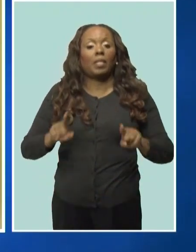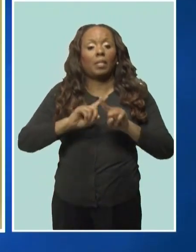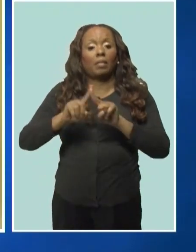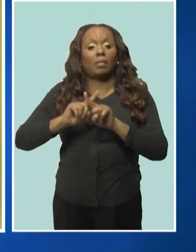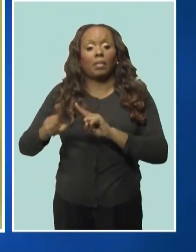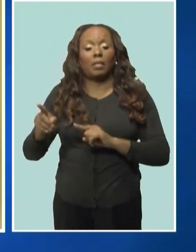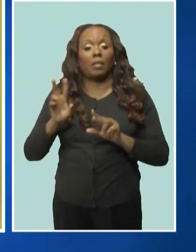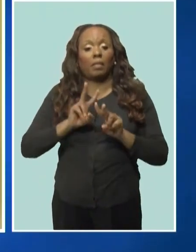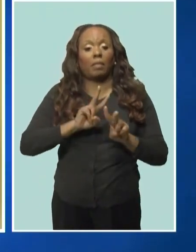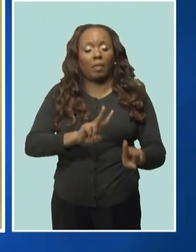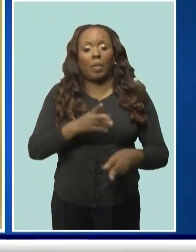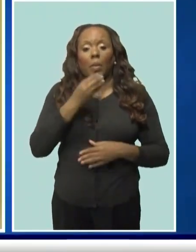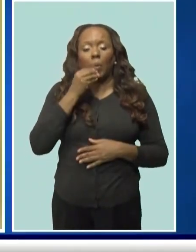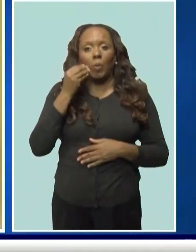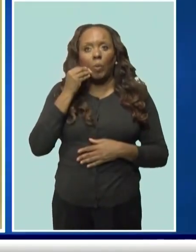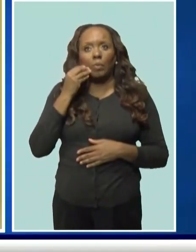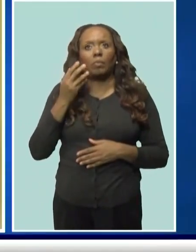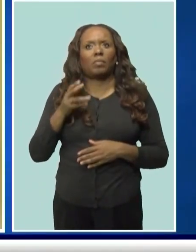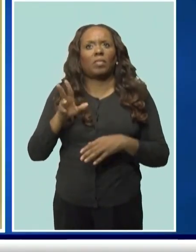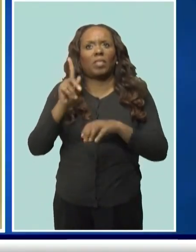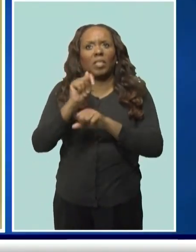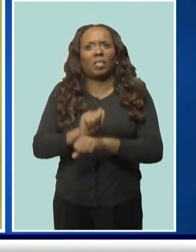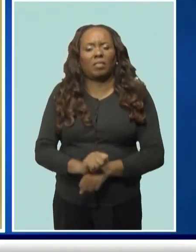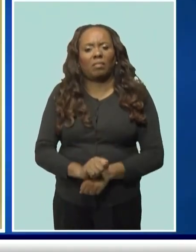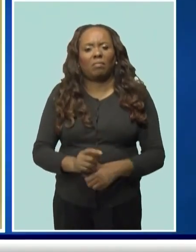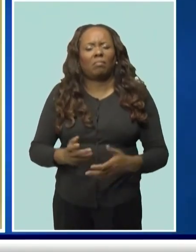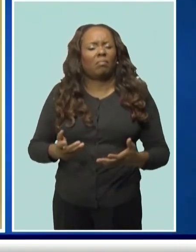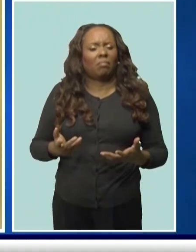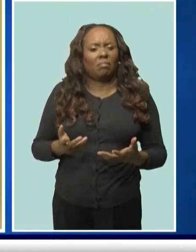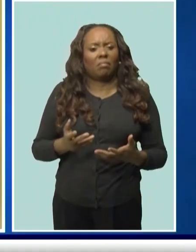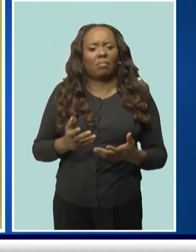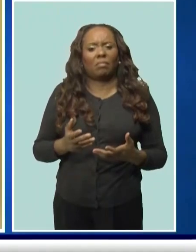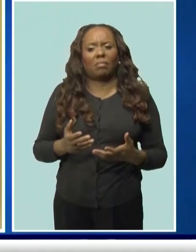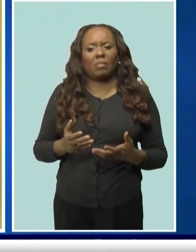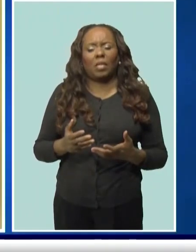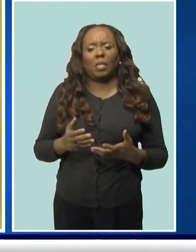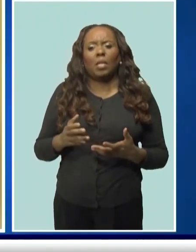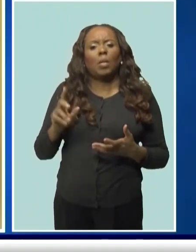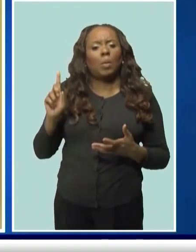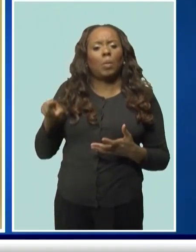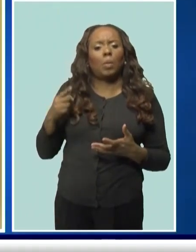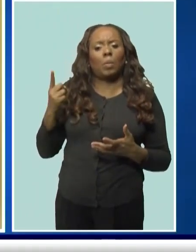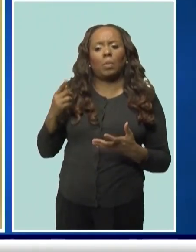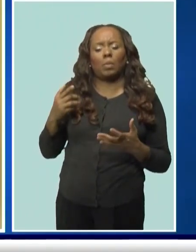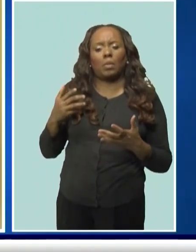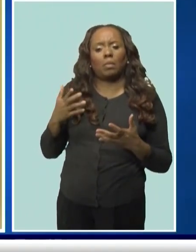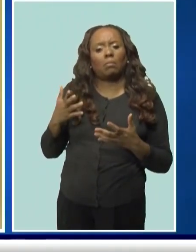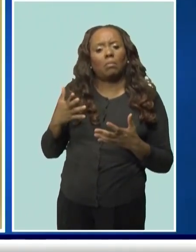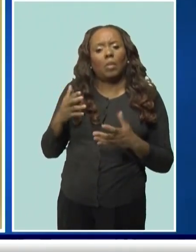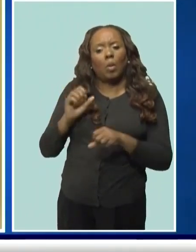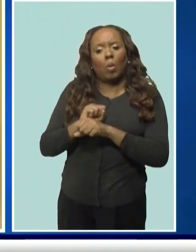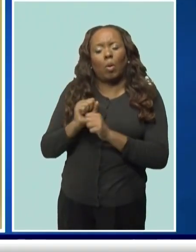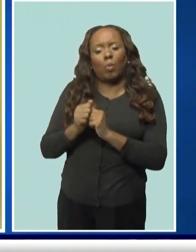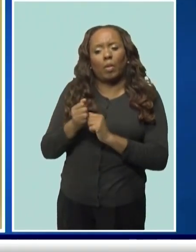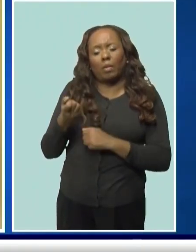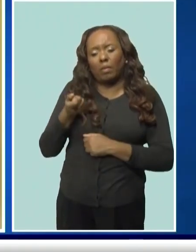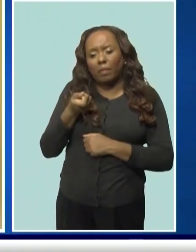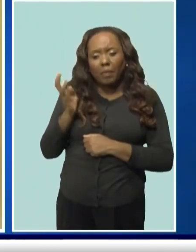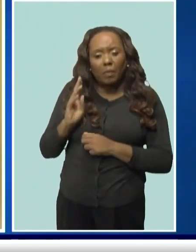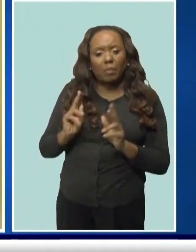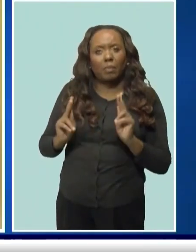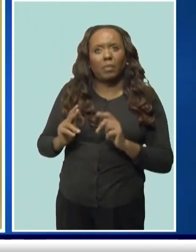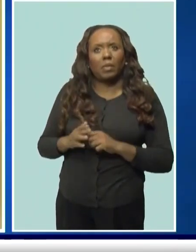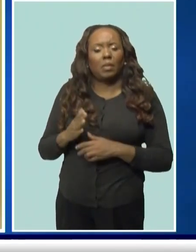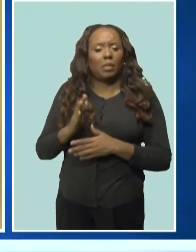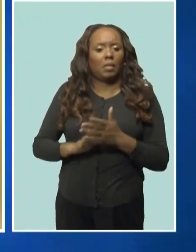that, well, traditionally they don't take caskets from outside sources. So basically, they will have a few funeral homes that will be a